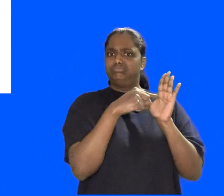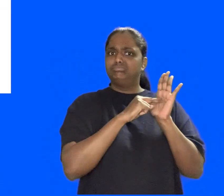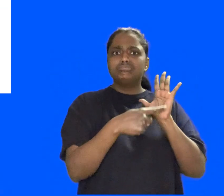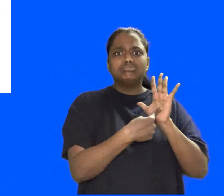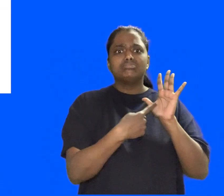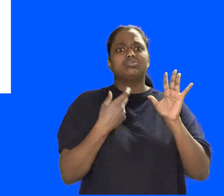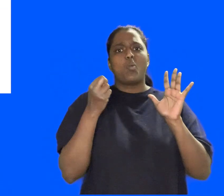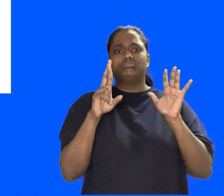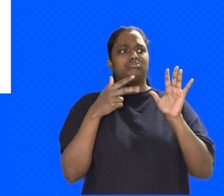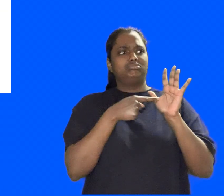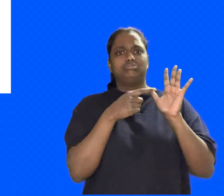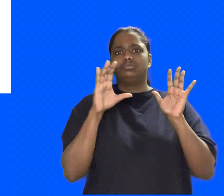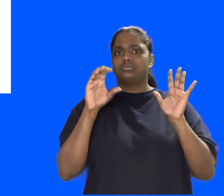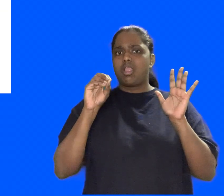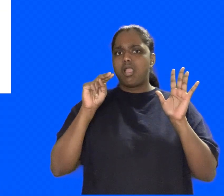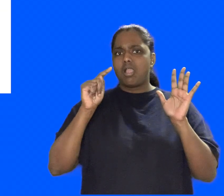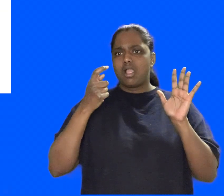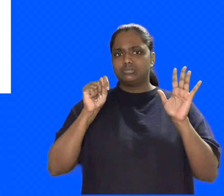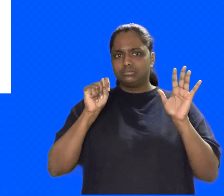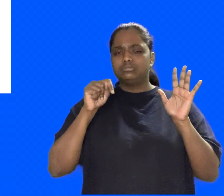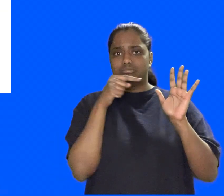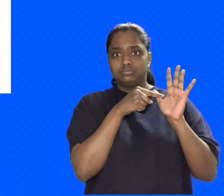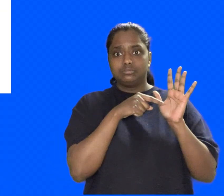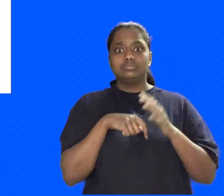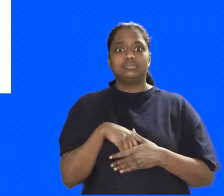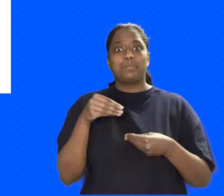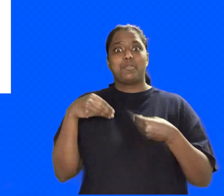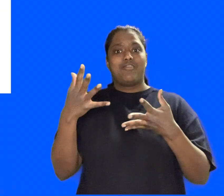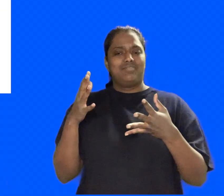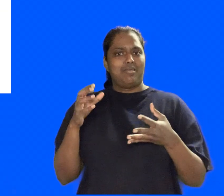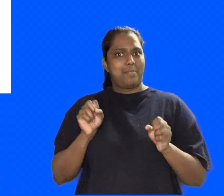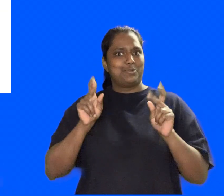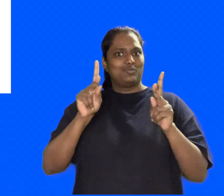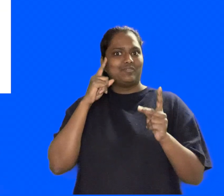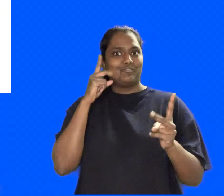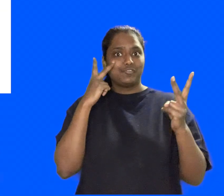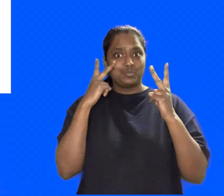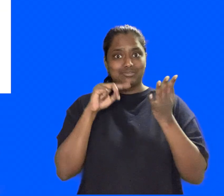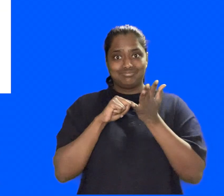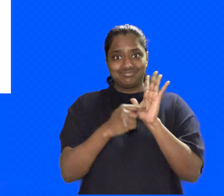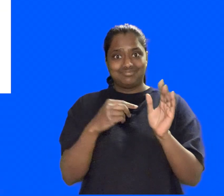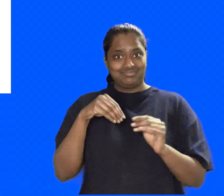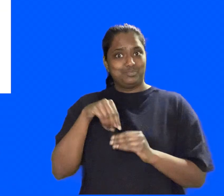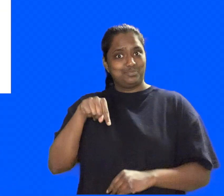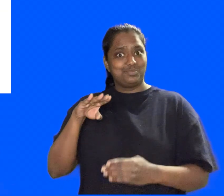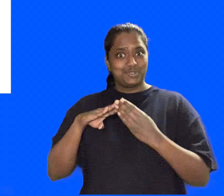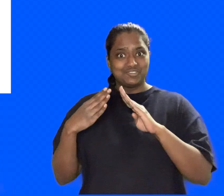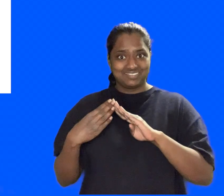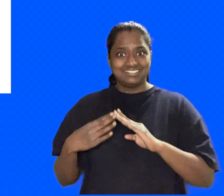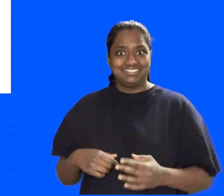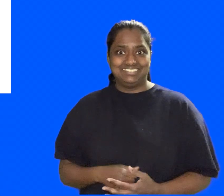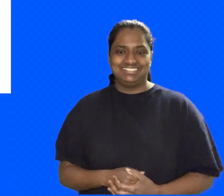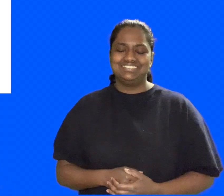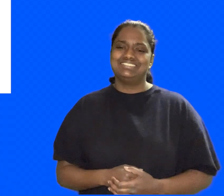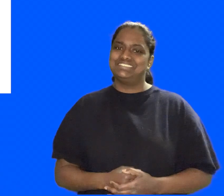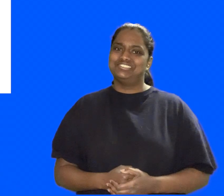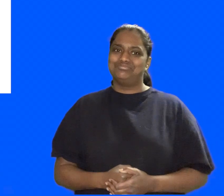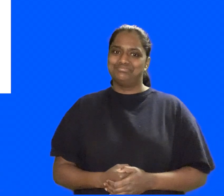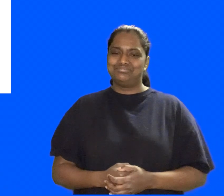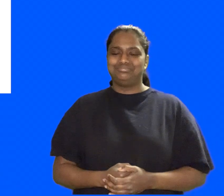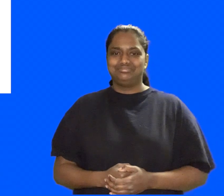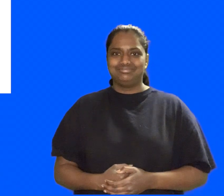Ali can share photos of her work on her profile and also has the option of filling out an about this photo field to communicate the meaning or context